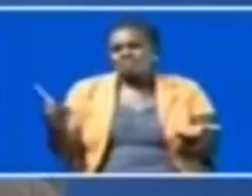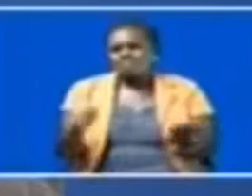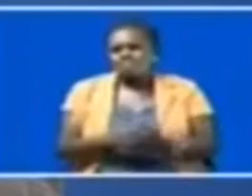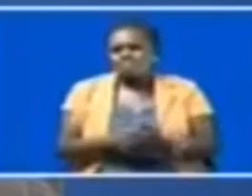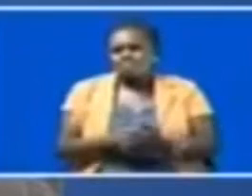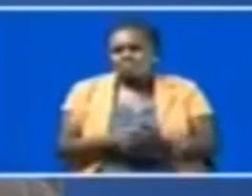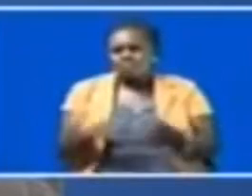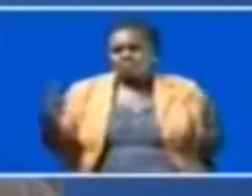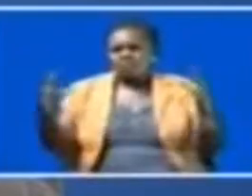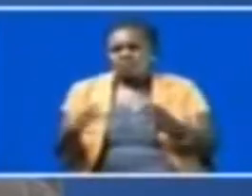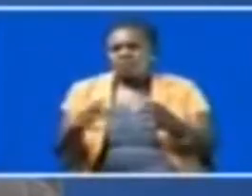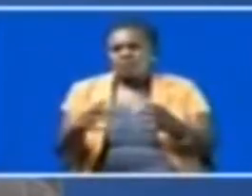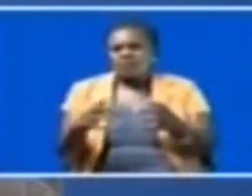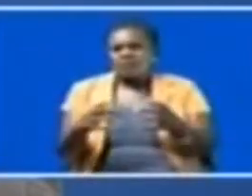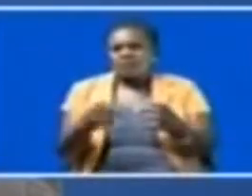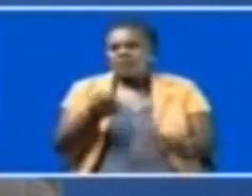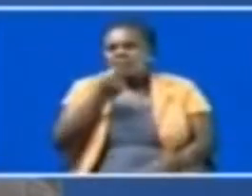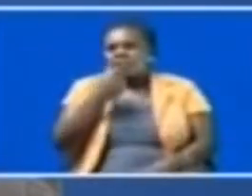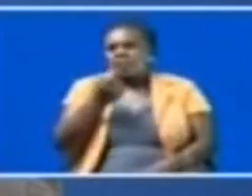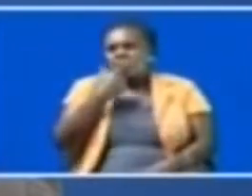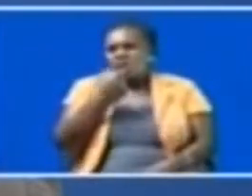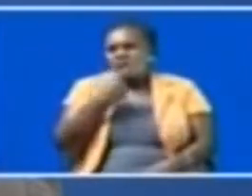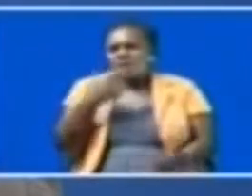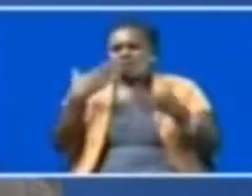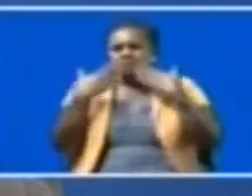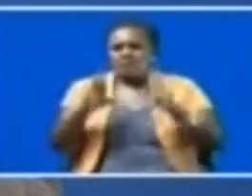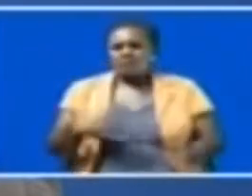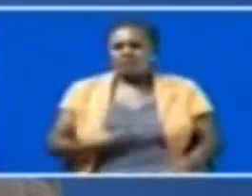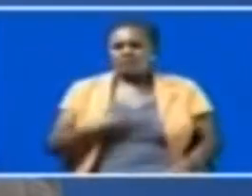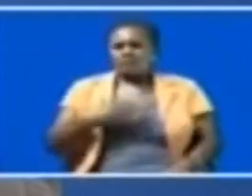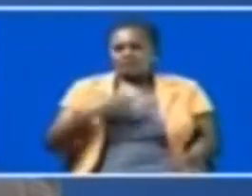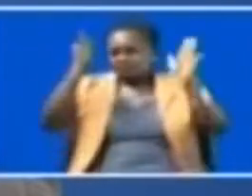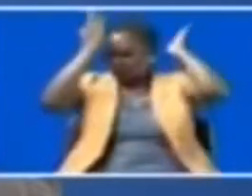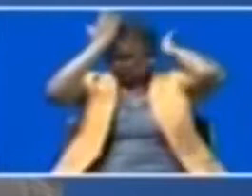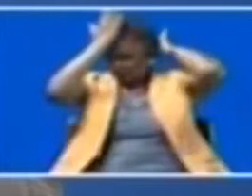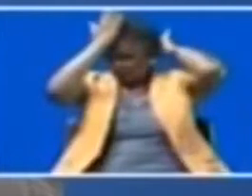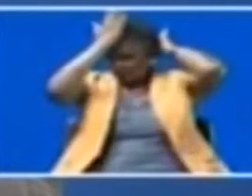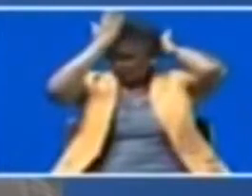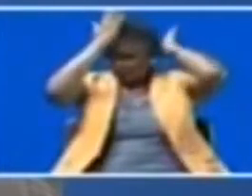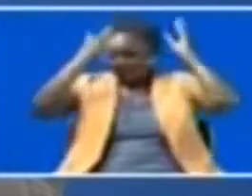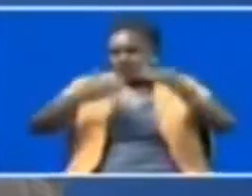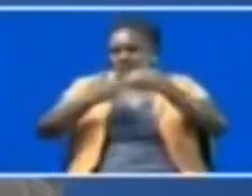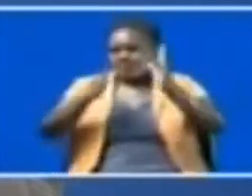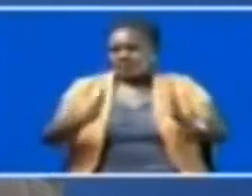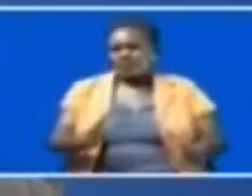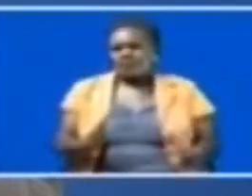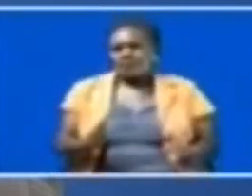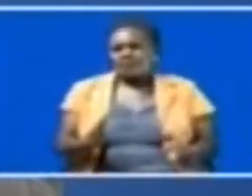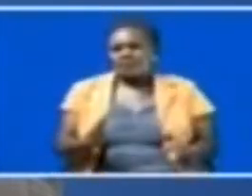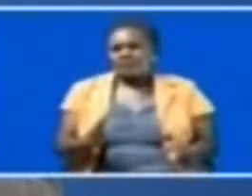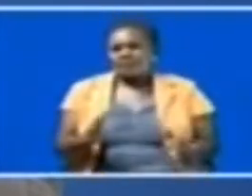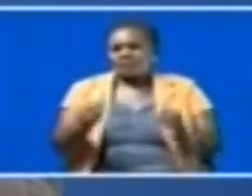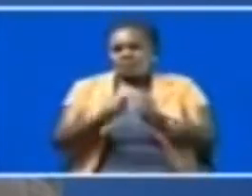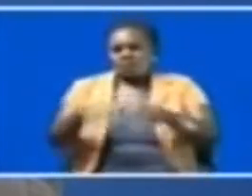Na chama cha wanafamasia nchini kilikamilisha ziara yake huko Kakamega, ambapo viongozi wa chama hicho wakiongozwa